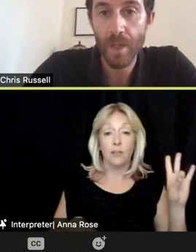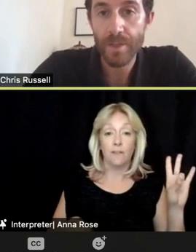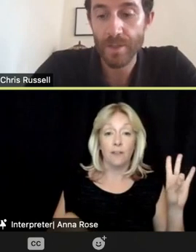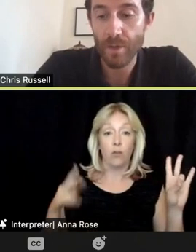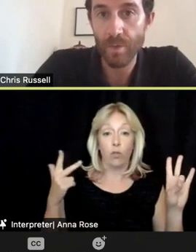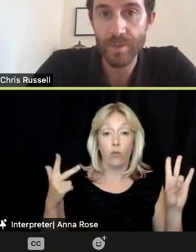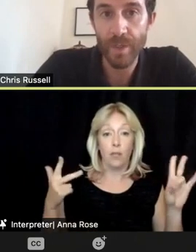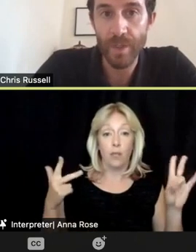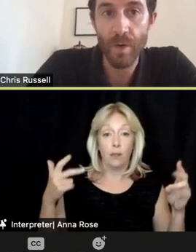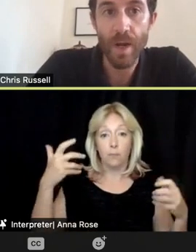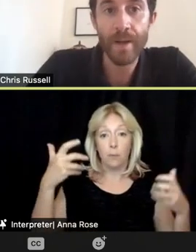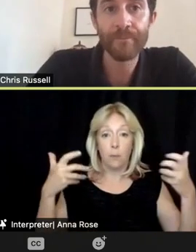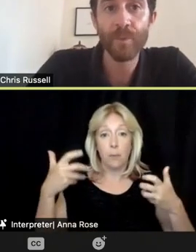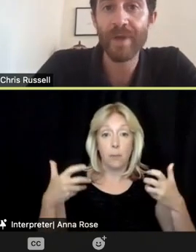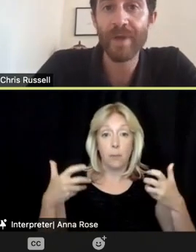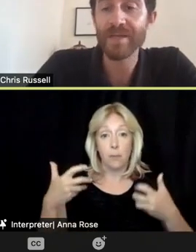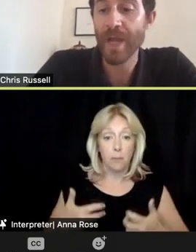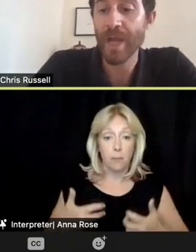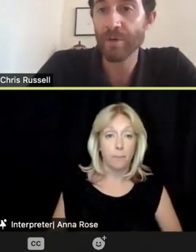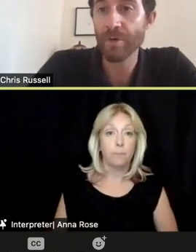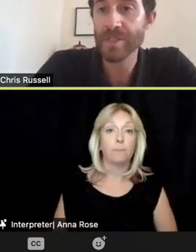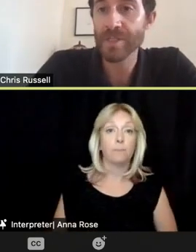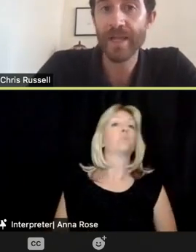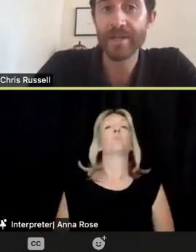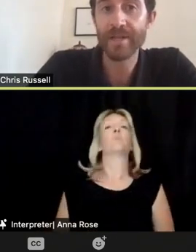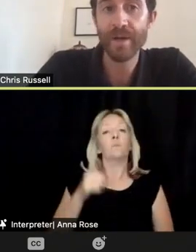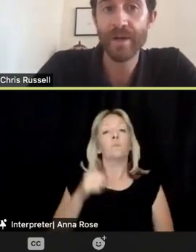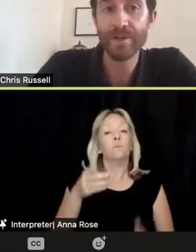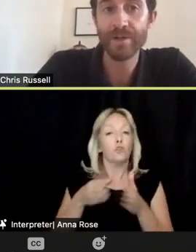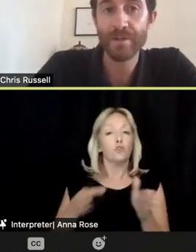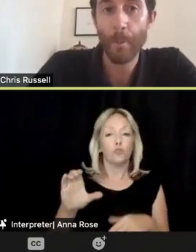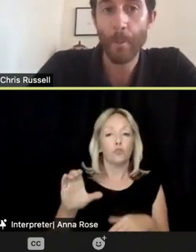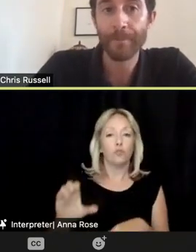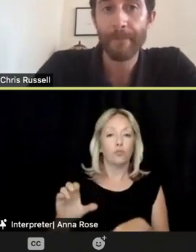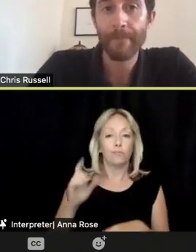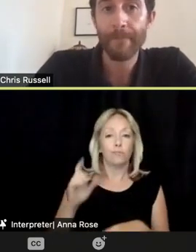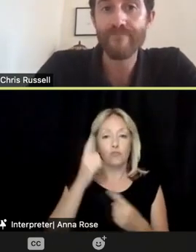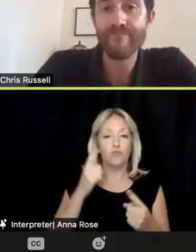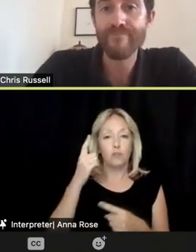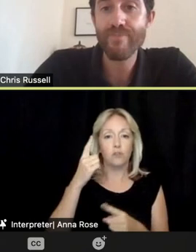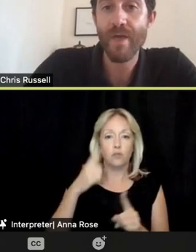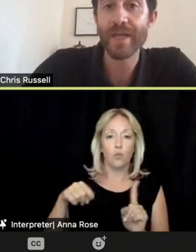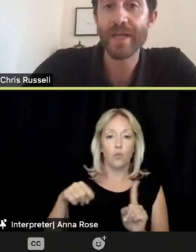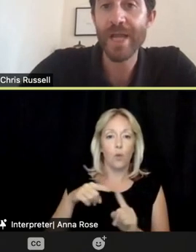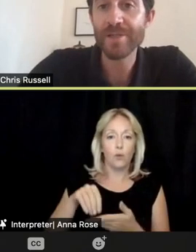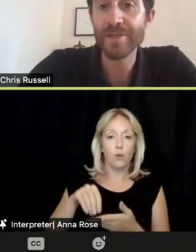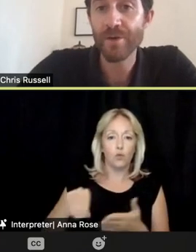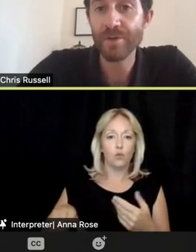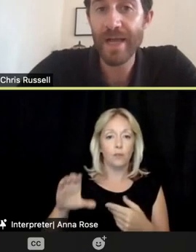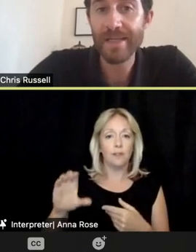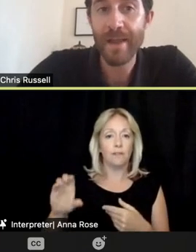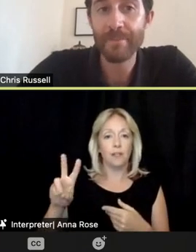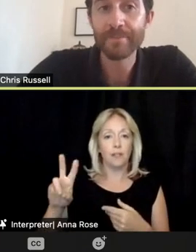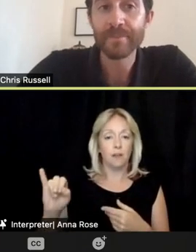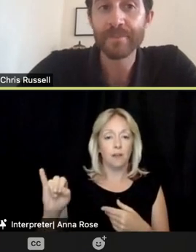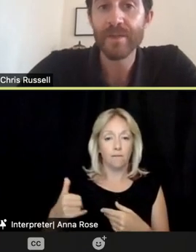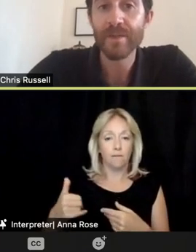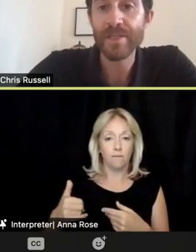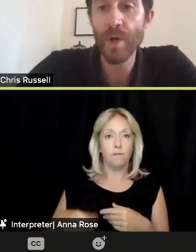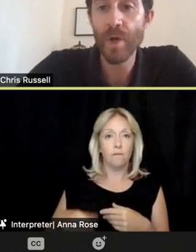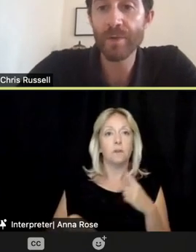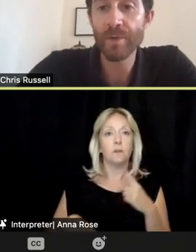Okay. So as we go on, we've got some general CVI considerations. And then as Jen showed you last